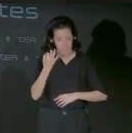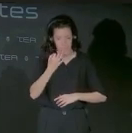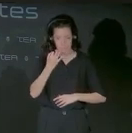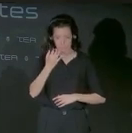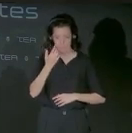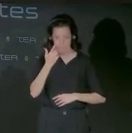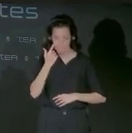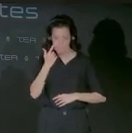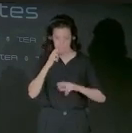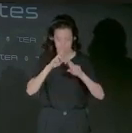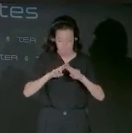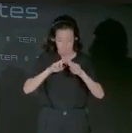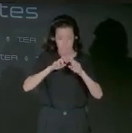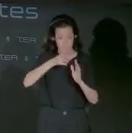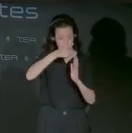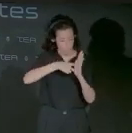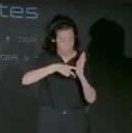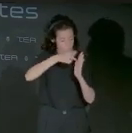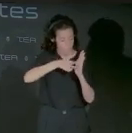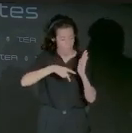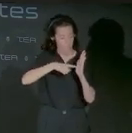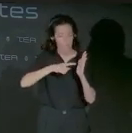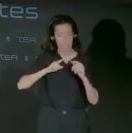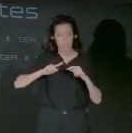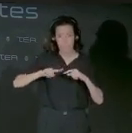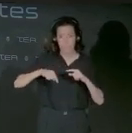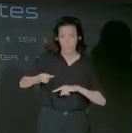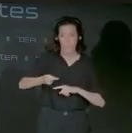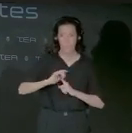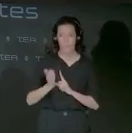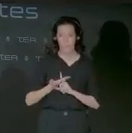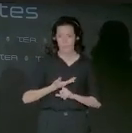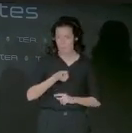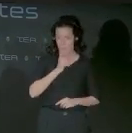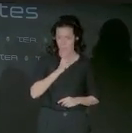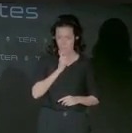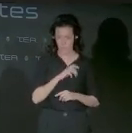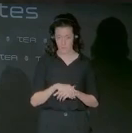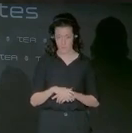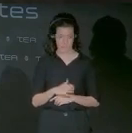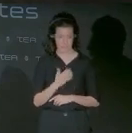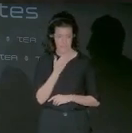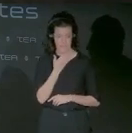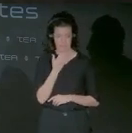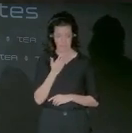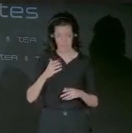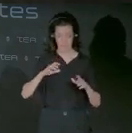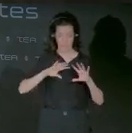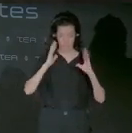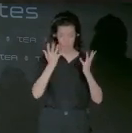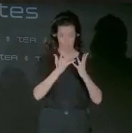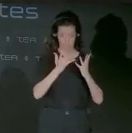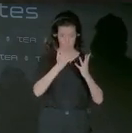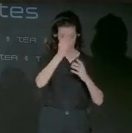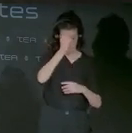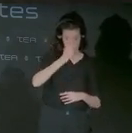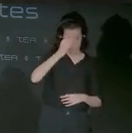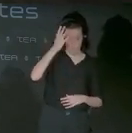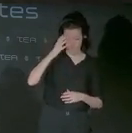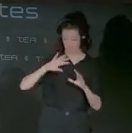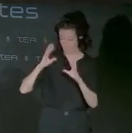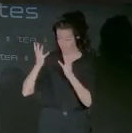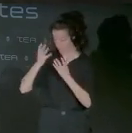just mentioned, for transferring property between virtual worlds. Well, game developers typically don't